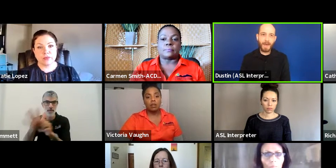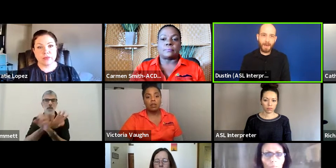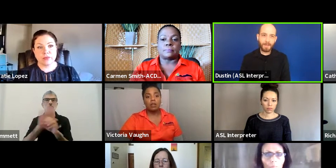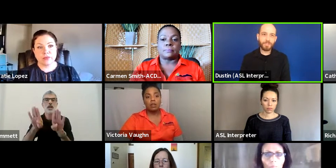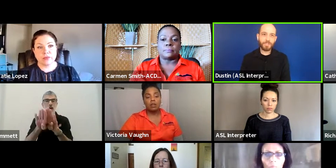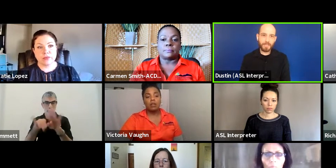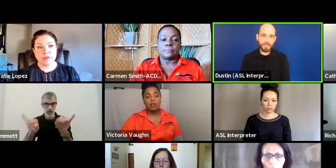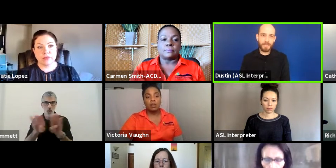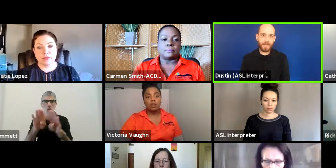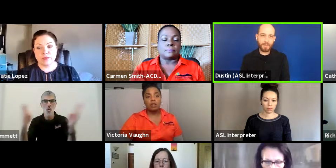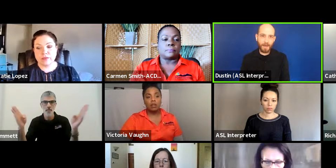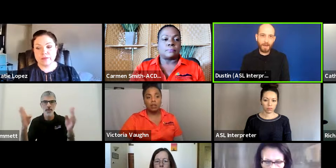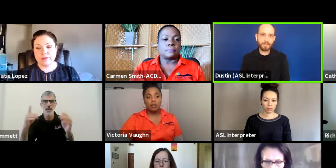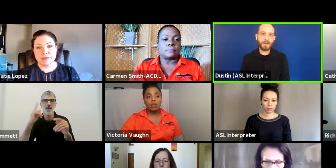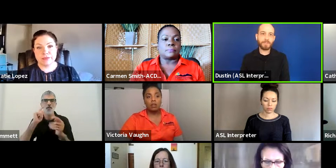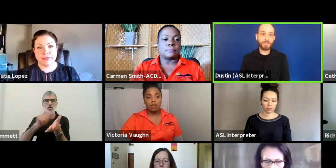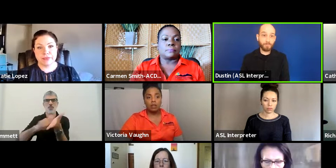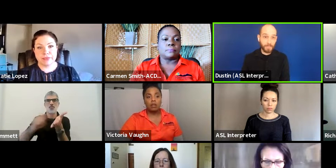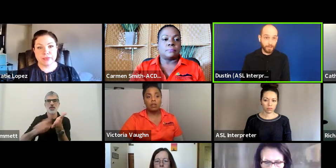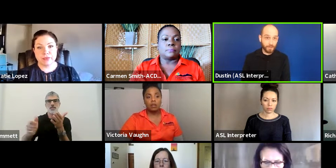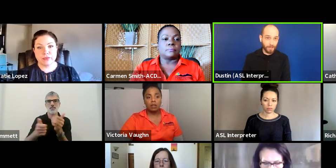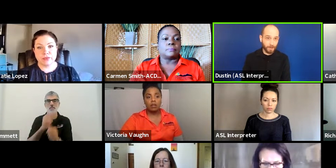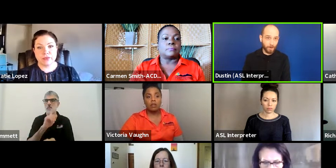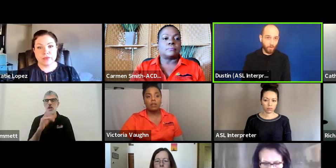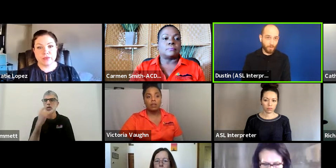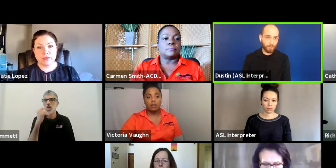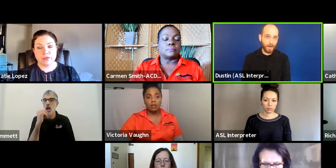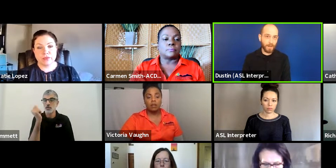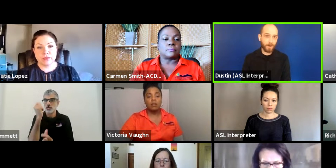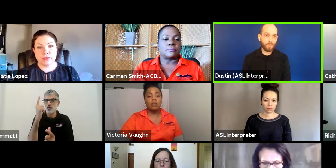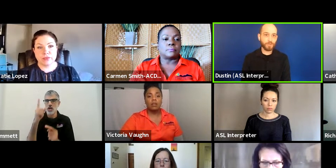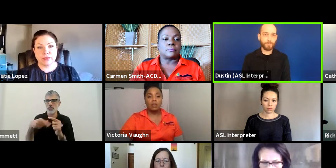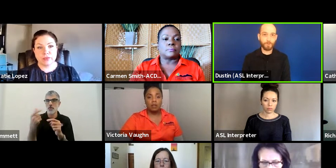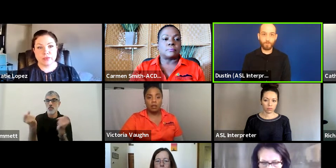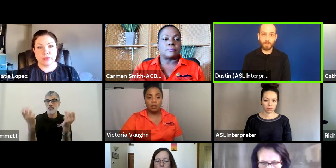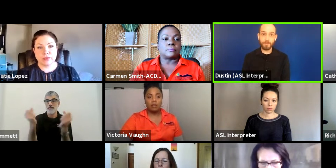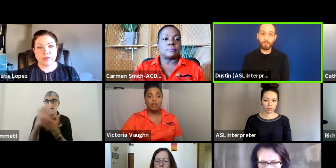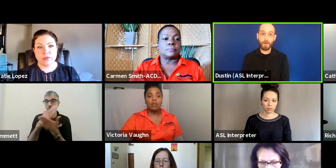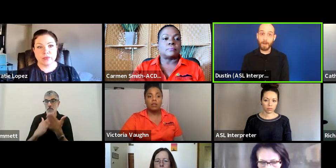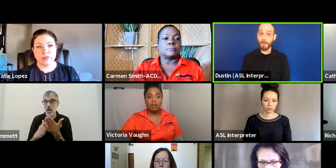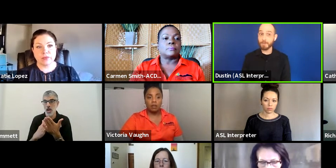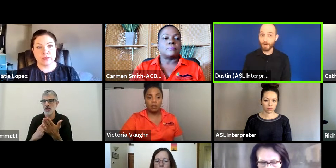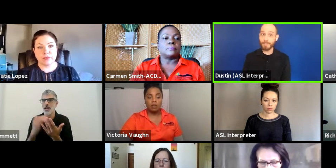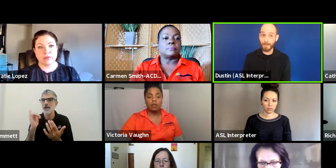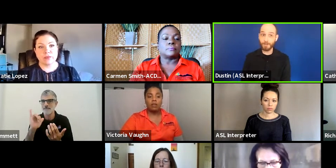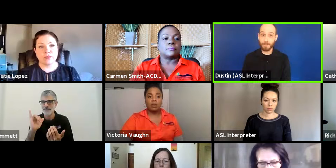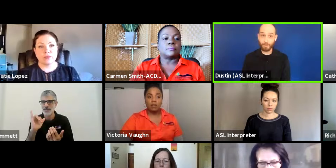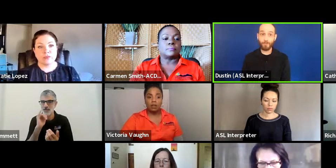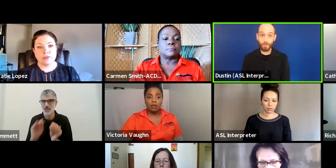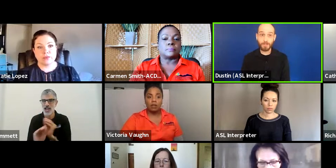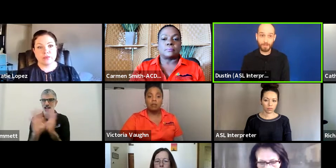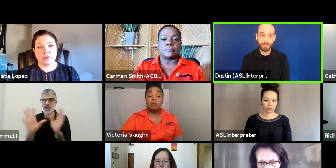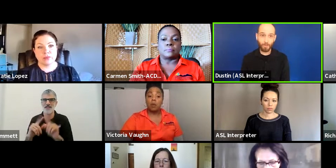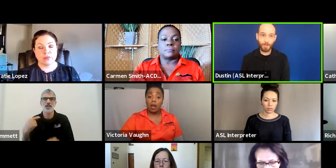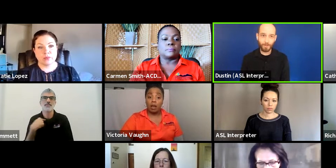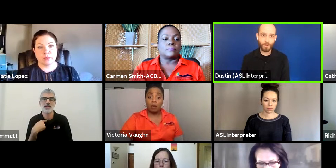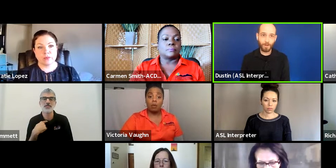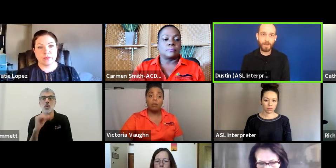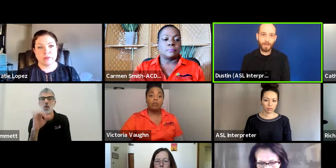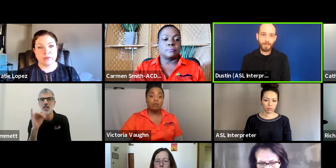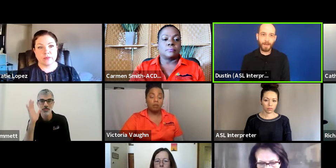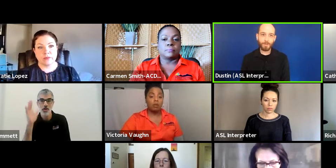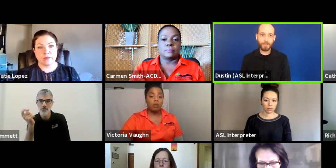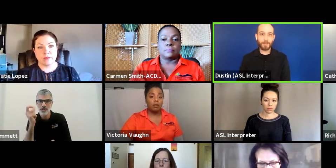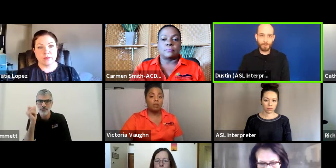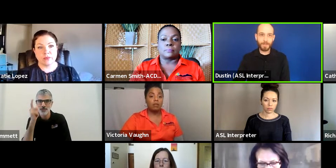Castley, and she did say that some test sites are open right now, mostly for the written, but I'm surprised to hear that the performance is open as